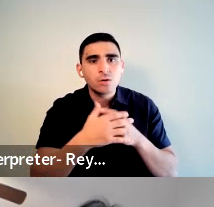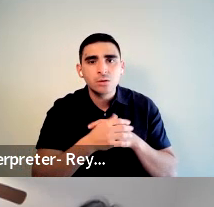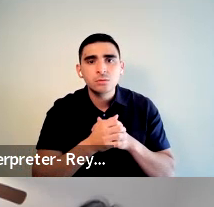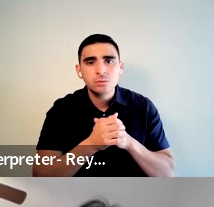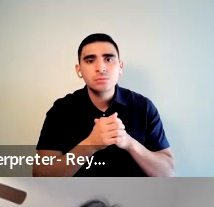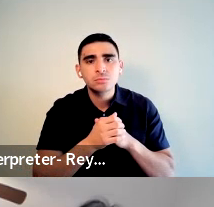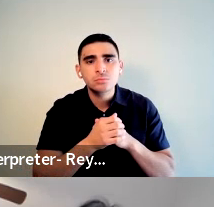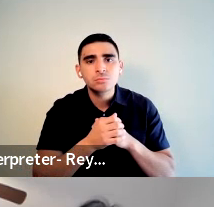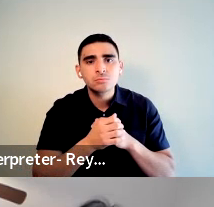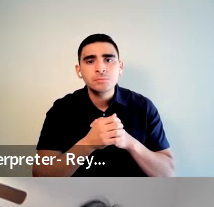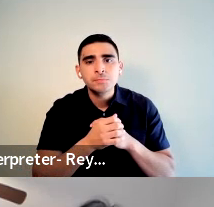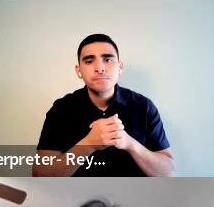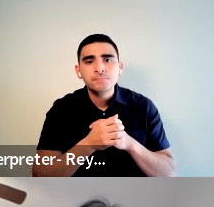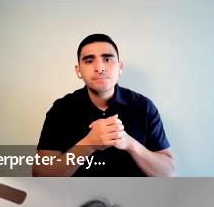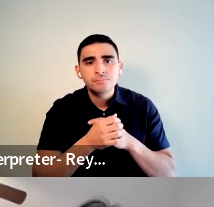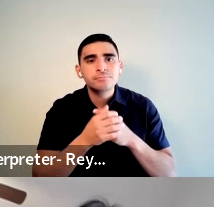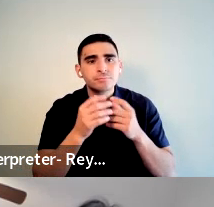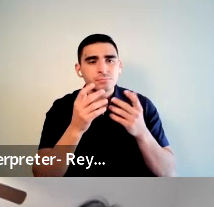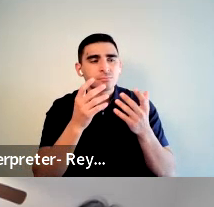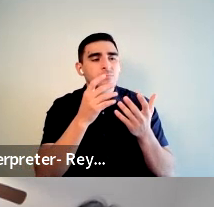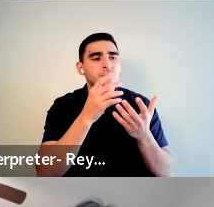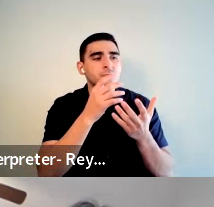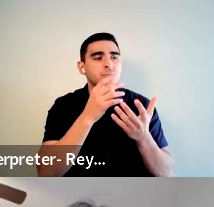getting to those recommendations later.